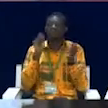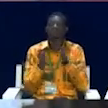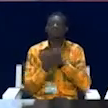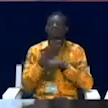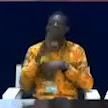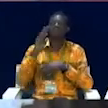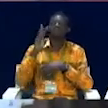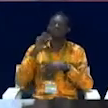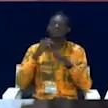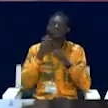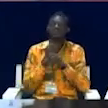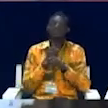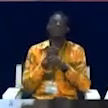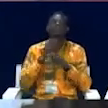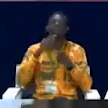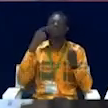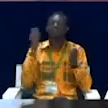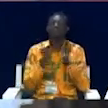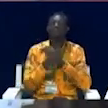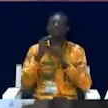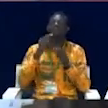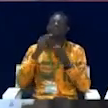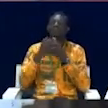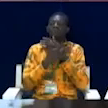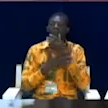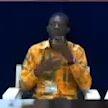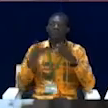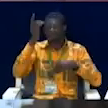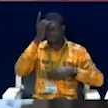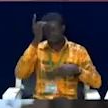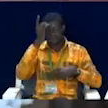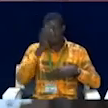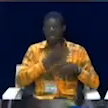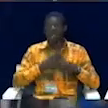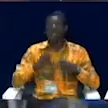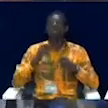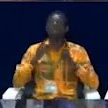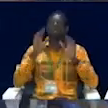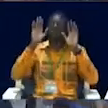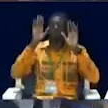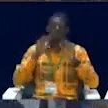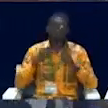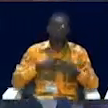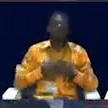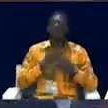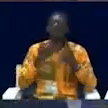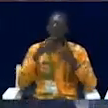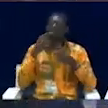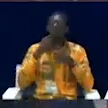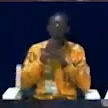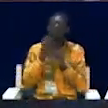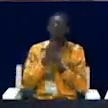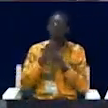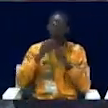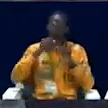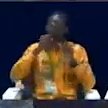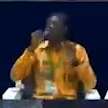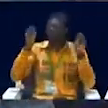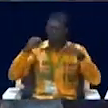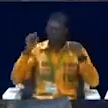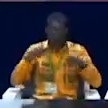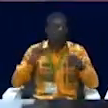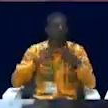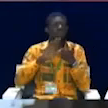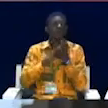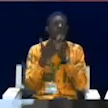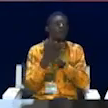years of barrenness, who changes blood diseases and makes it right, to the one who makes impossibilities